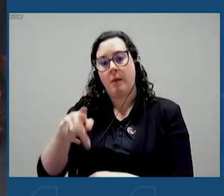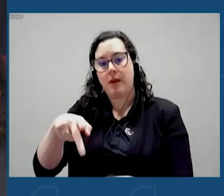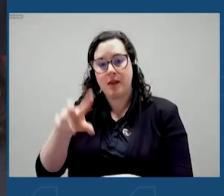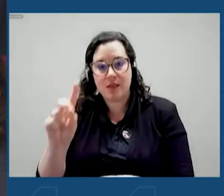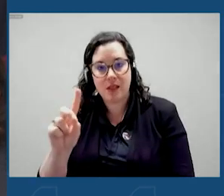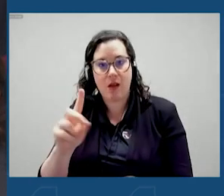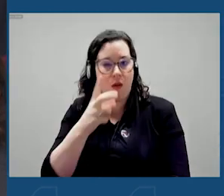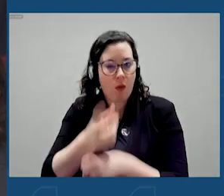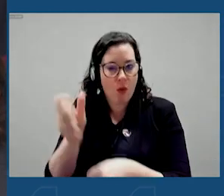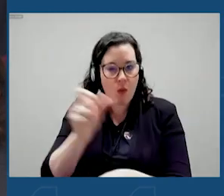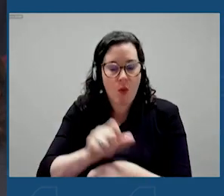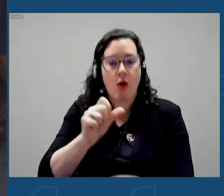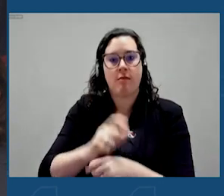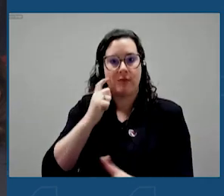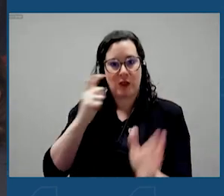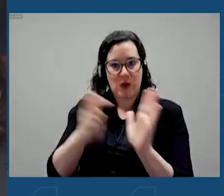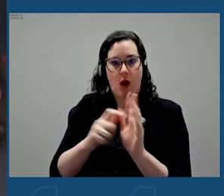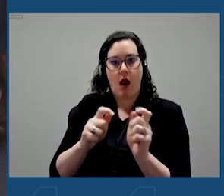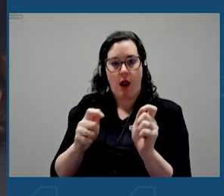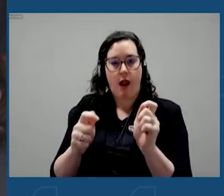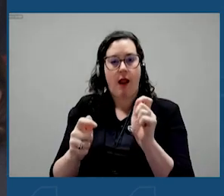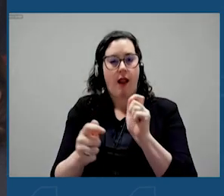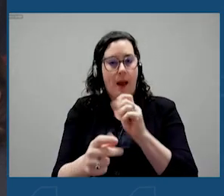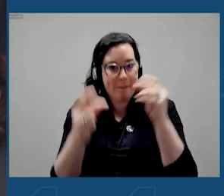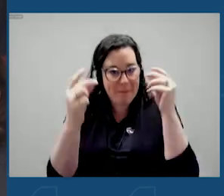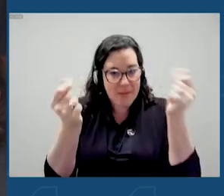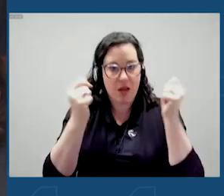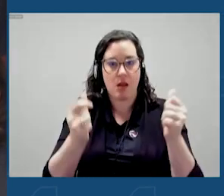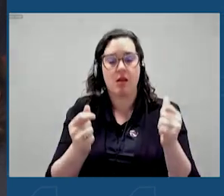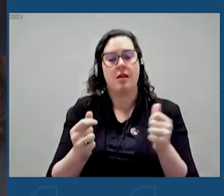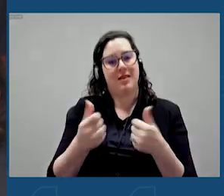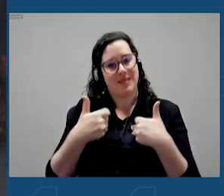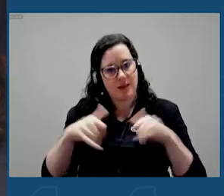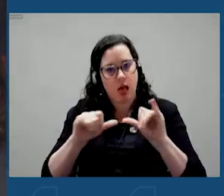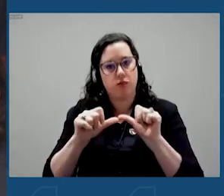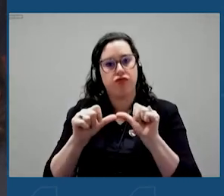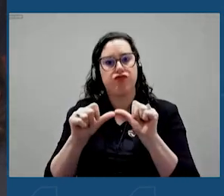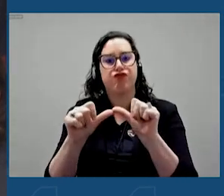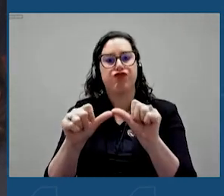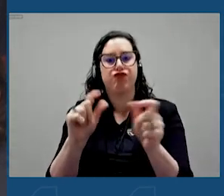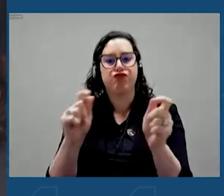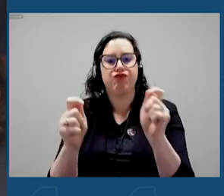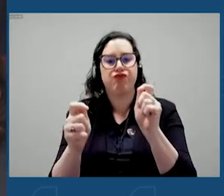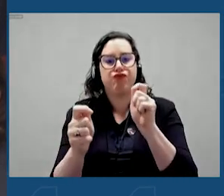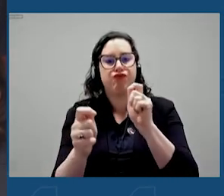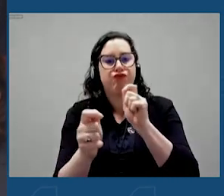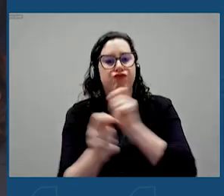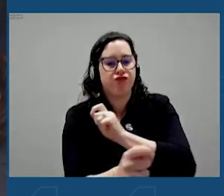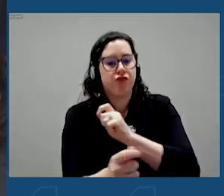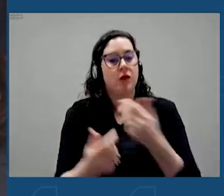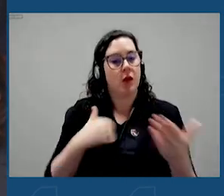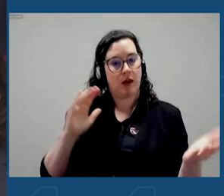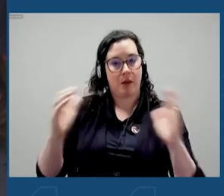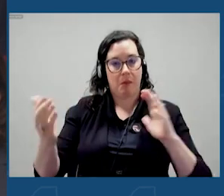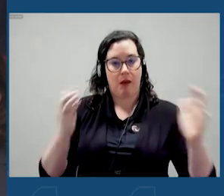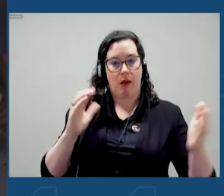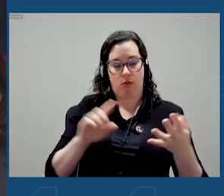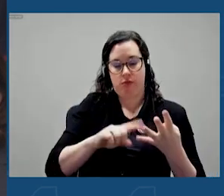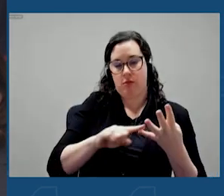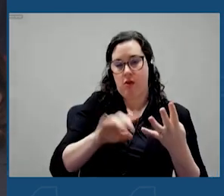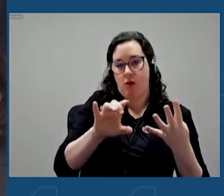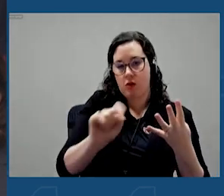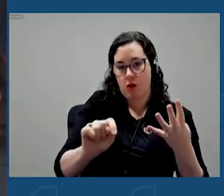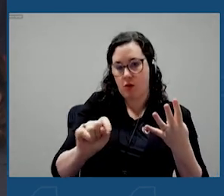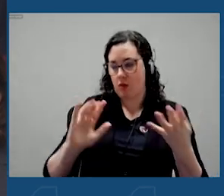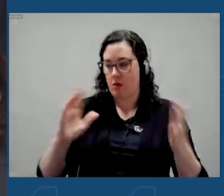turnaround began immediately, and it continues till today. When we compare the period from the end of October to the present